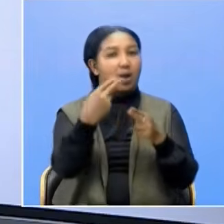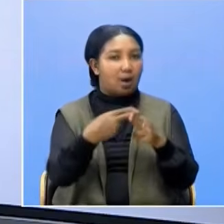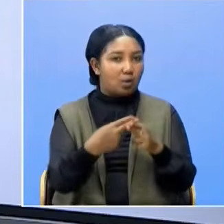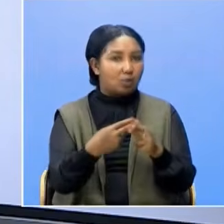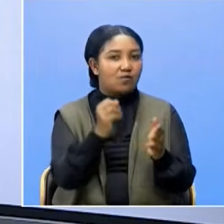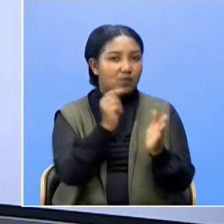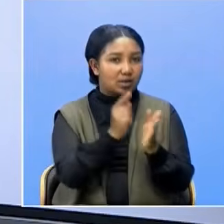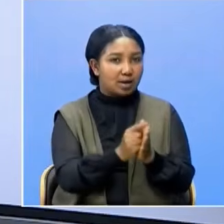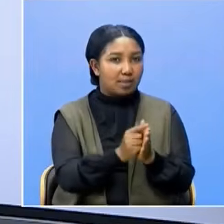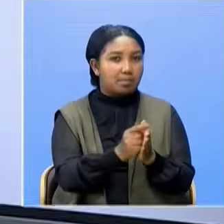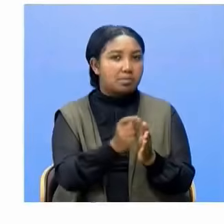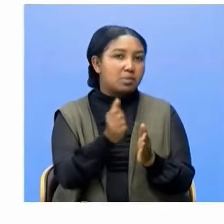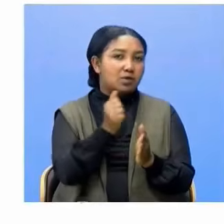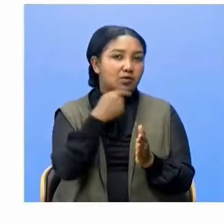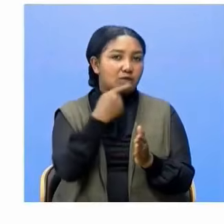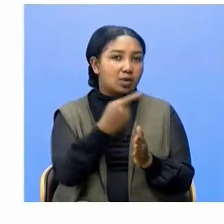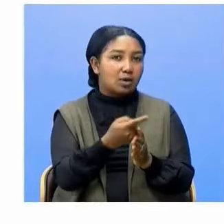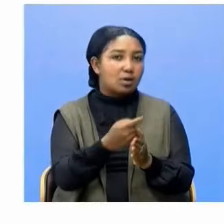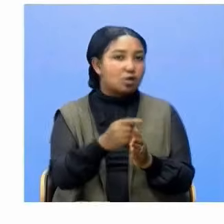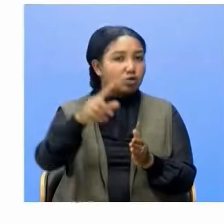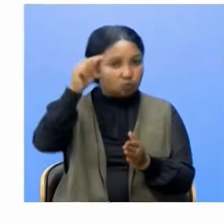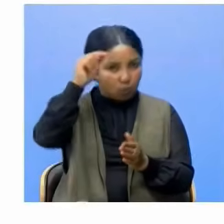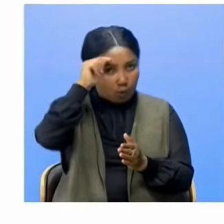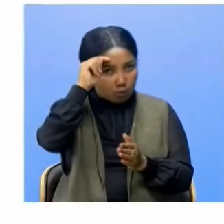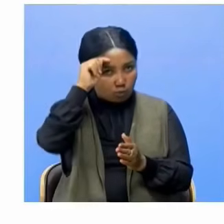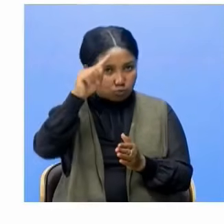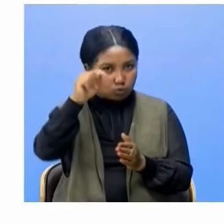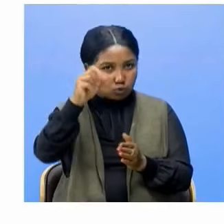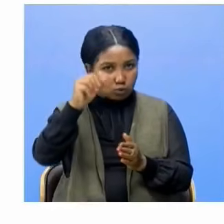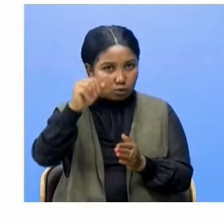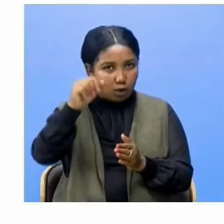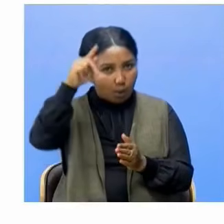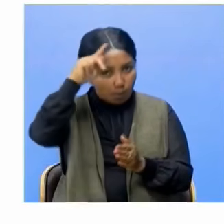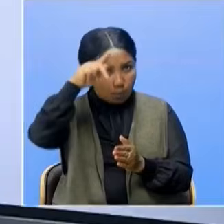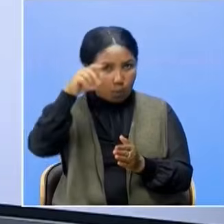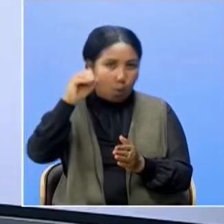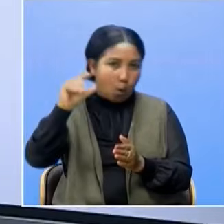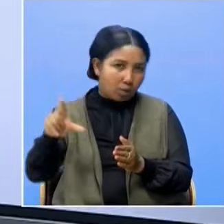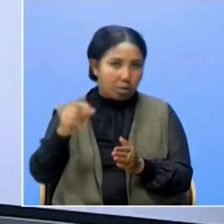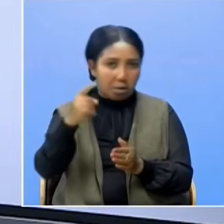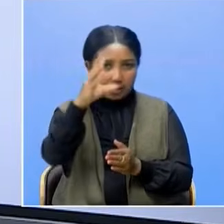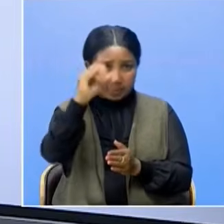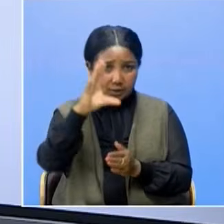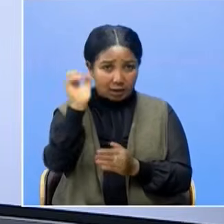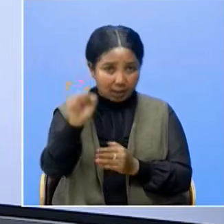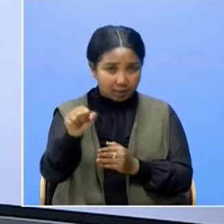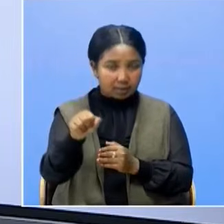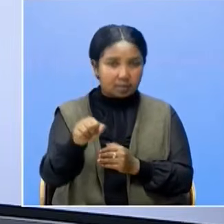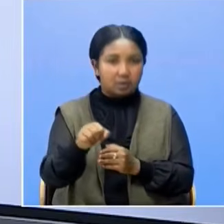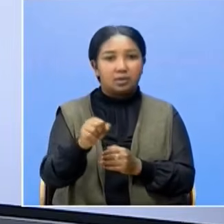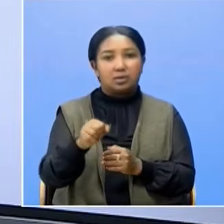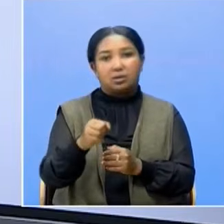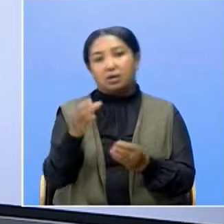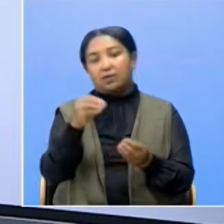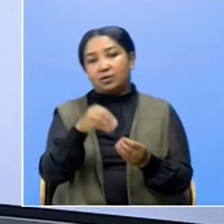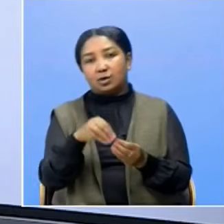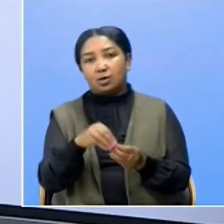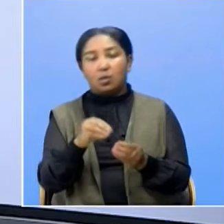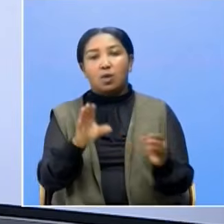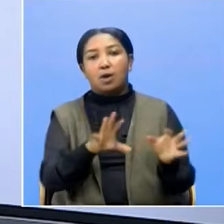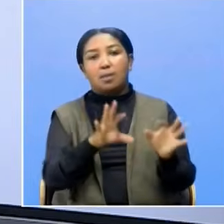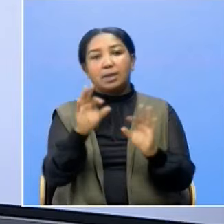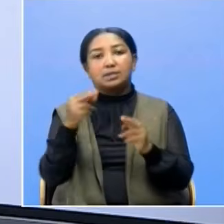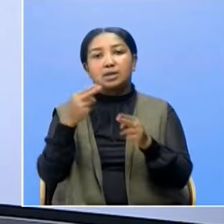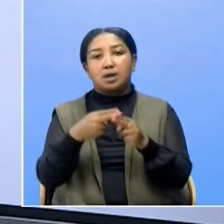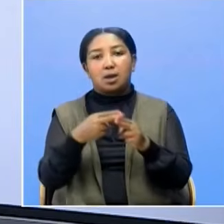for example, if you say Paul, Paul is just one person, yes? We can even what? Replace the